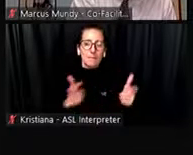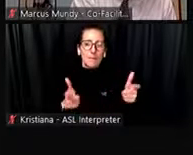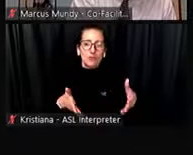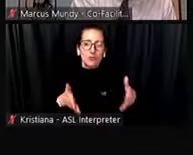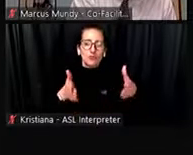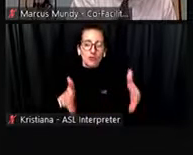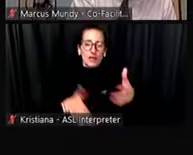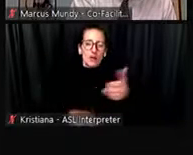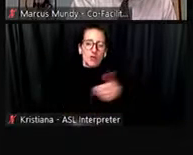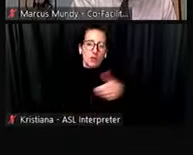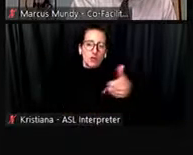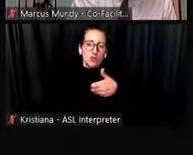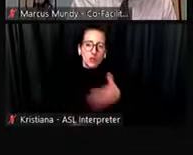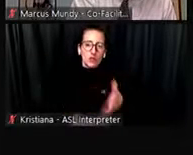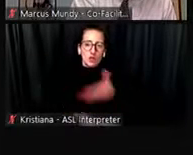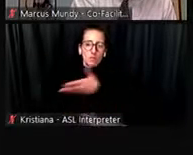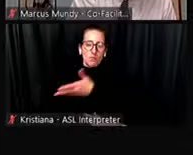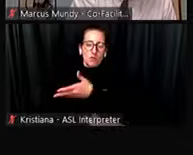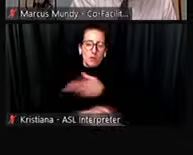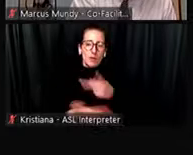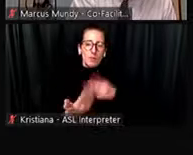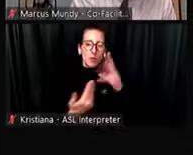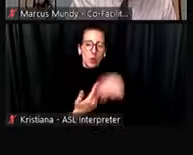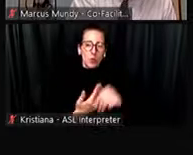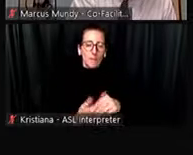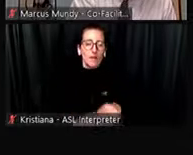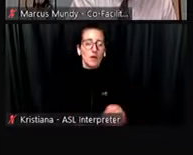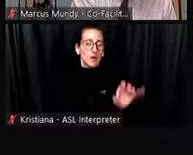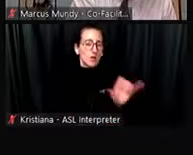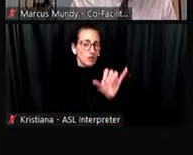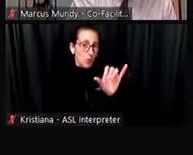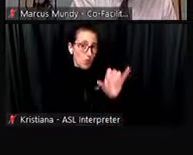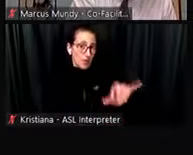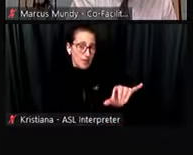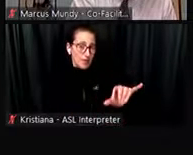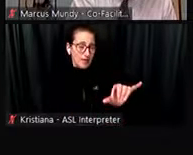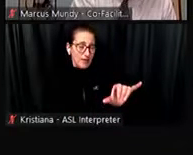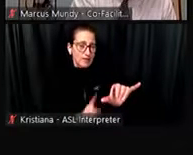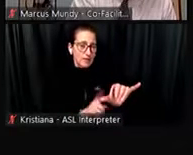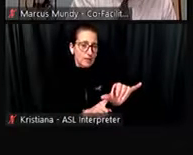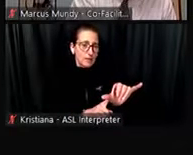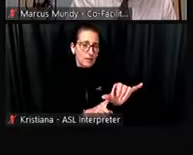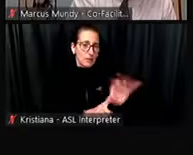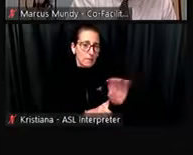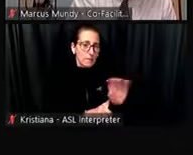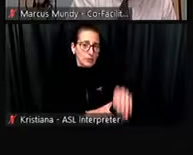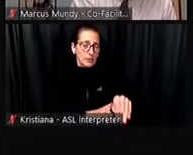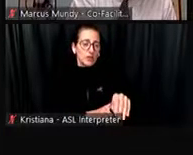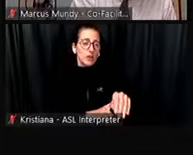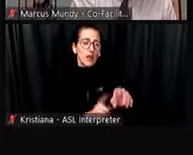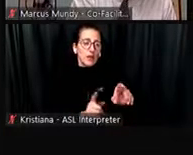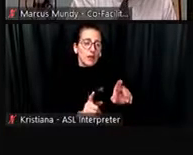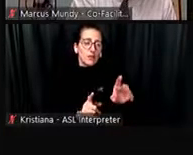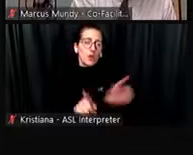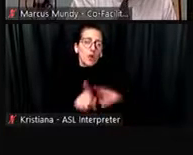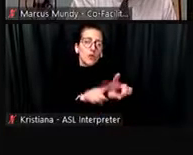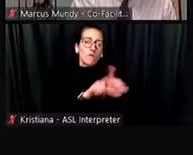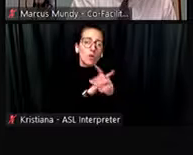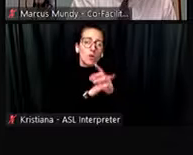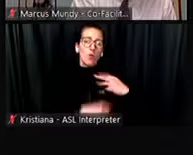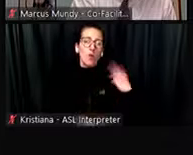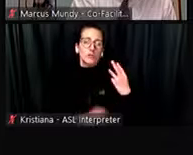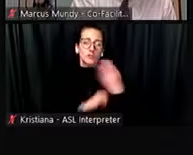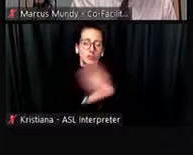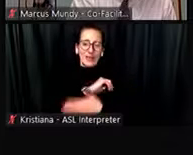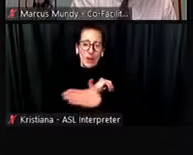and WCCLS stands for Washington County Co-op Library Services. And those two are